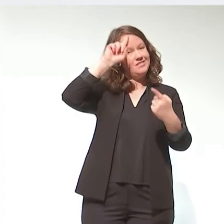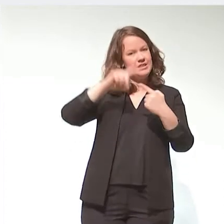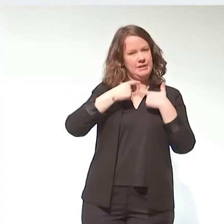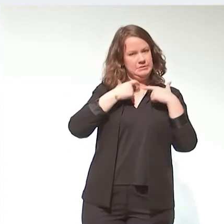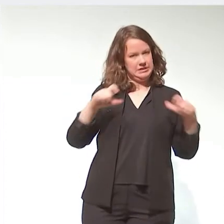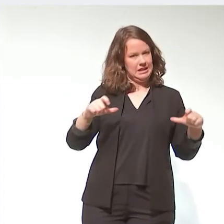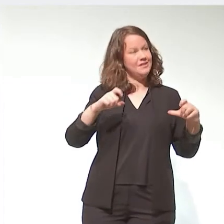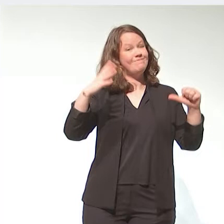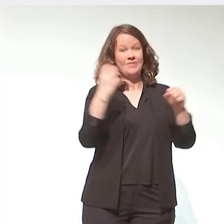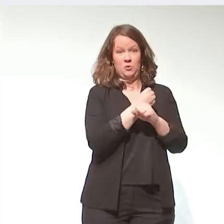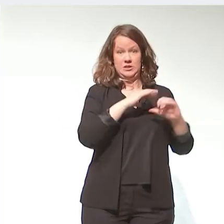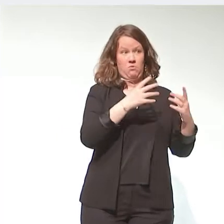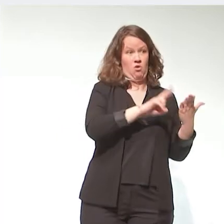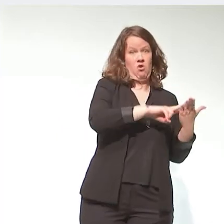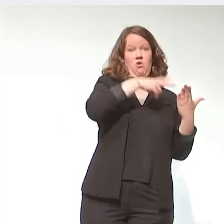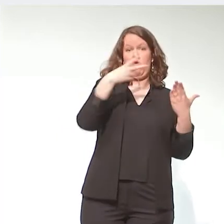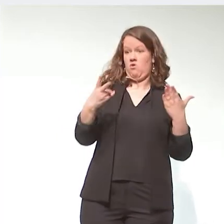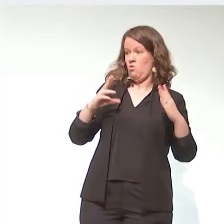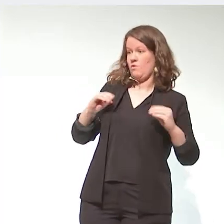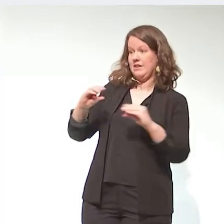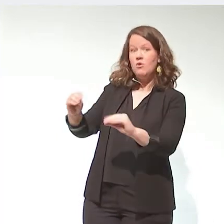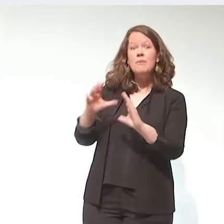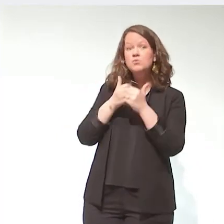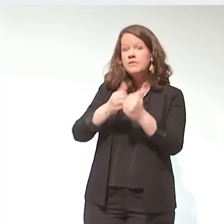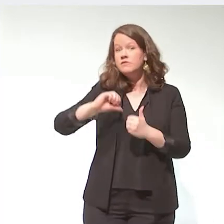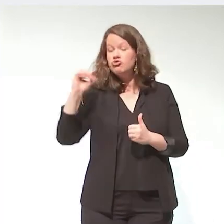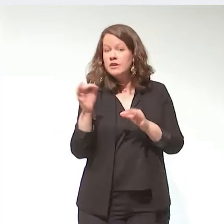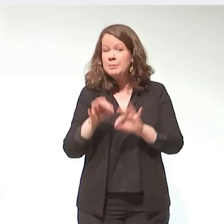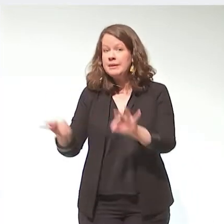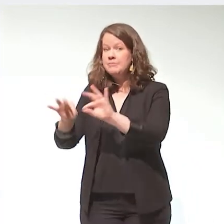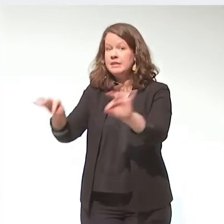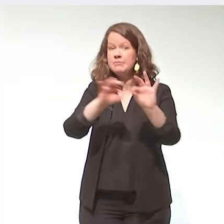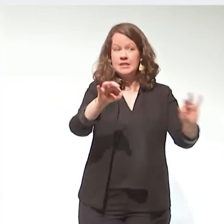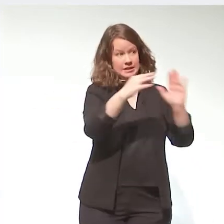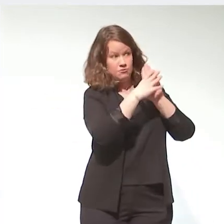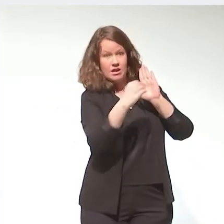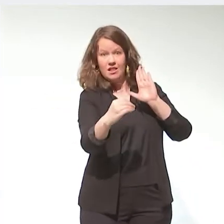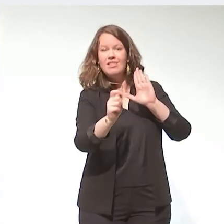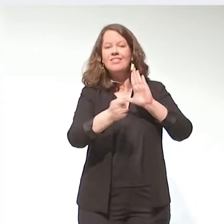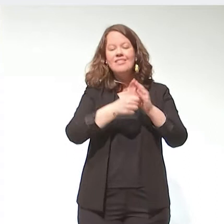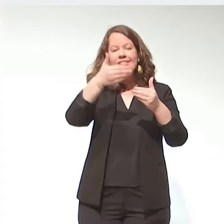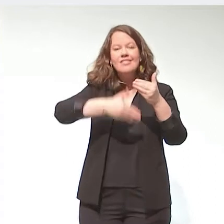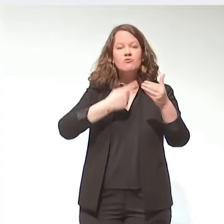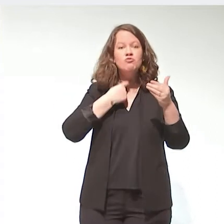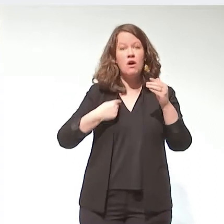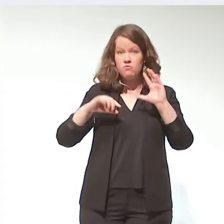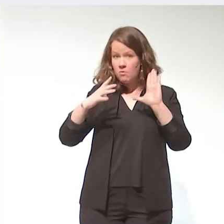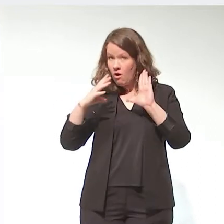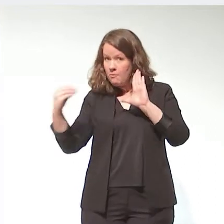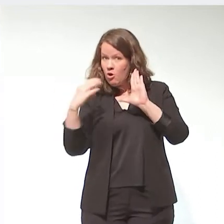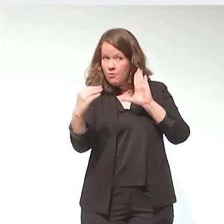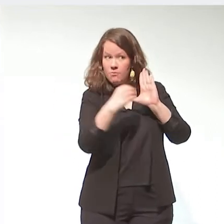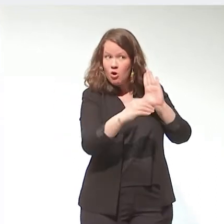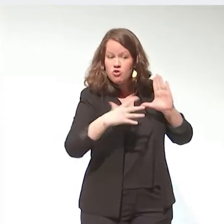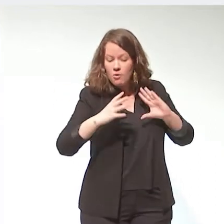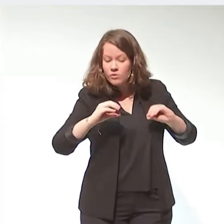European Act on Accessibility depends on how the are transposed into